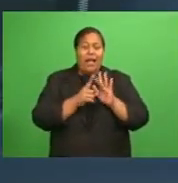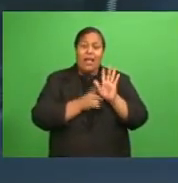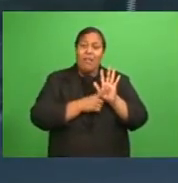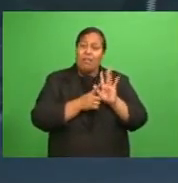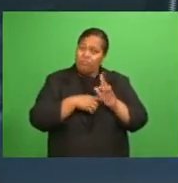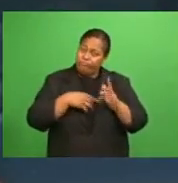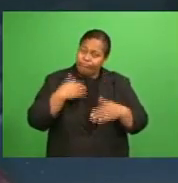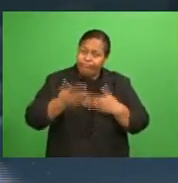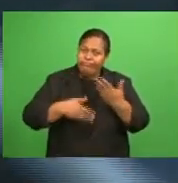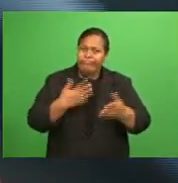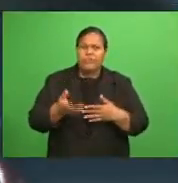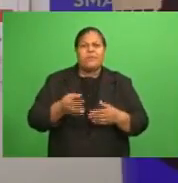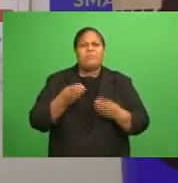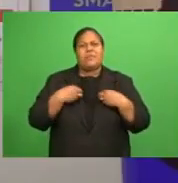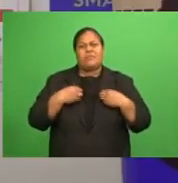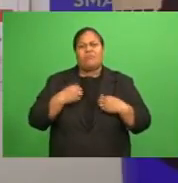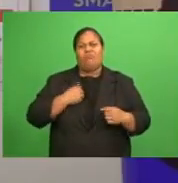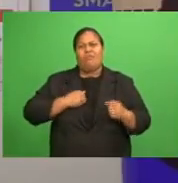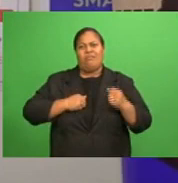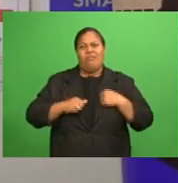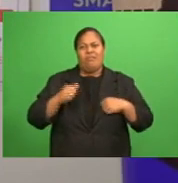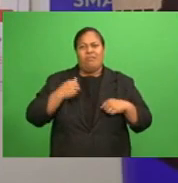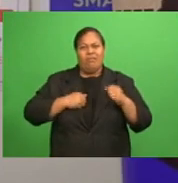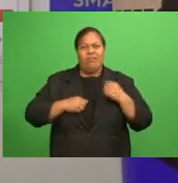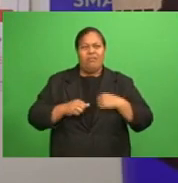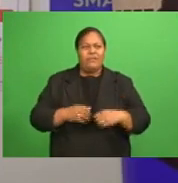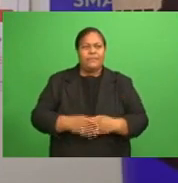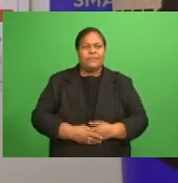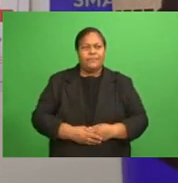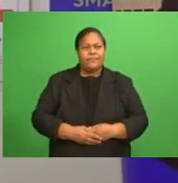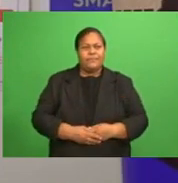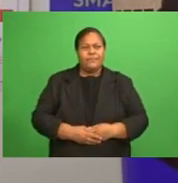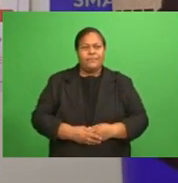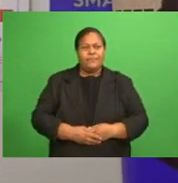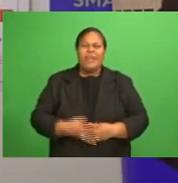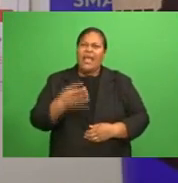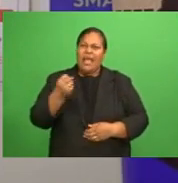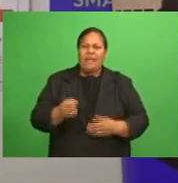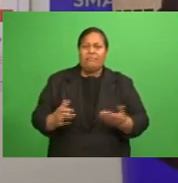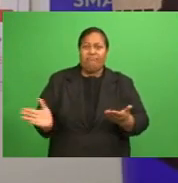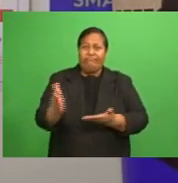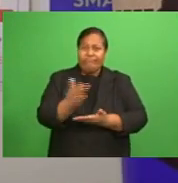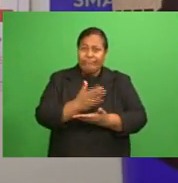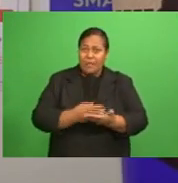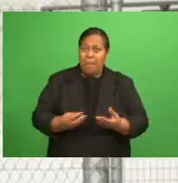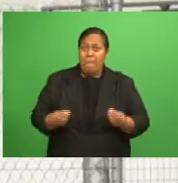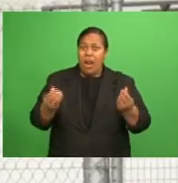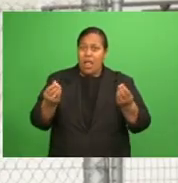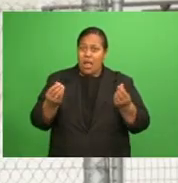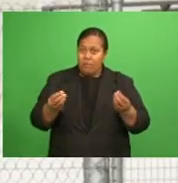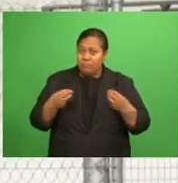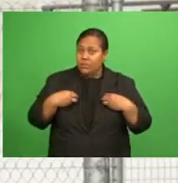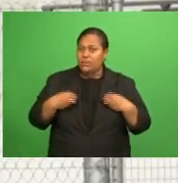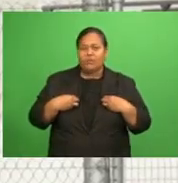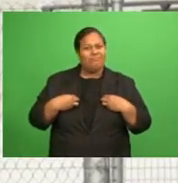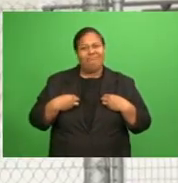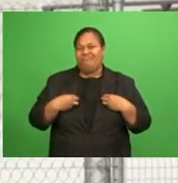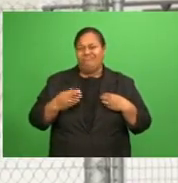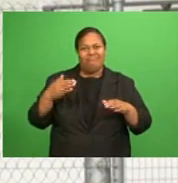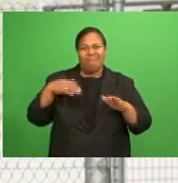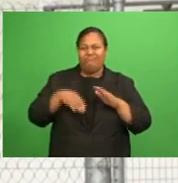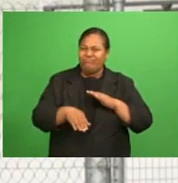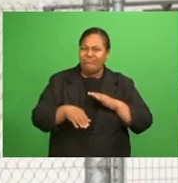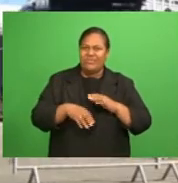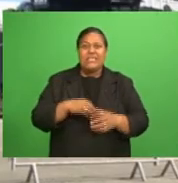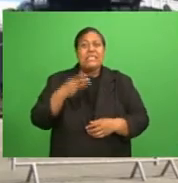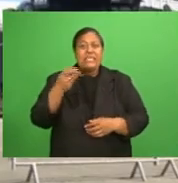struggling to stay afloat. They report difficult of cash flow Some enterprises, they report that they